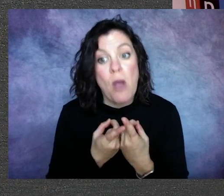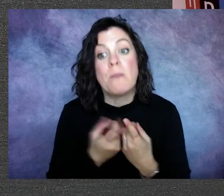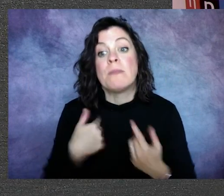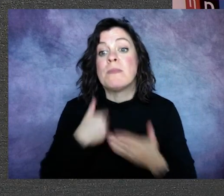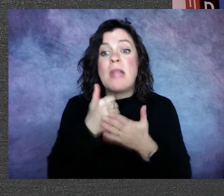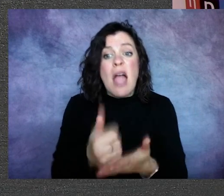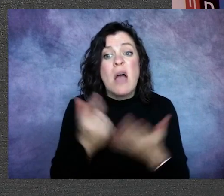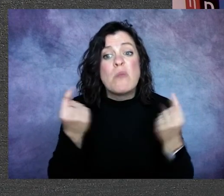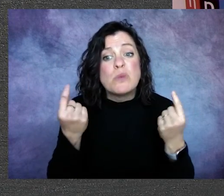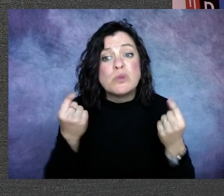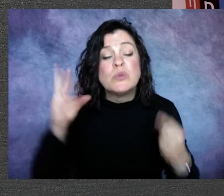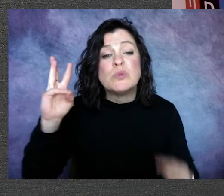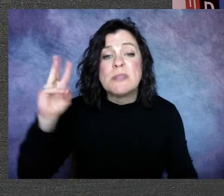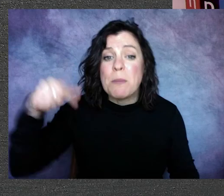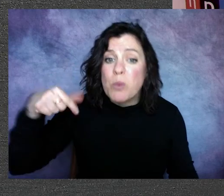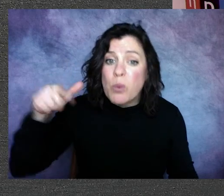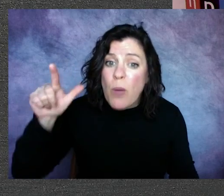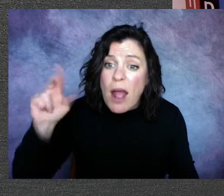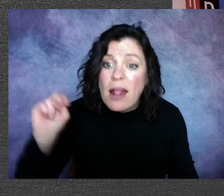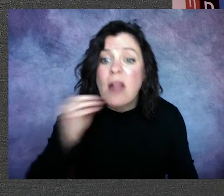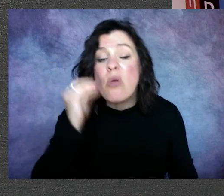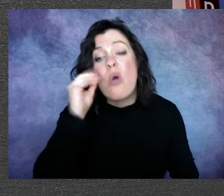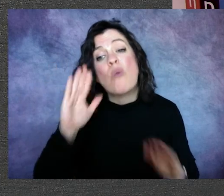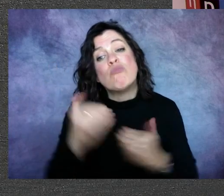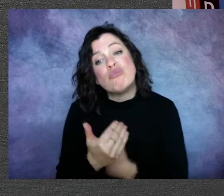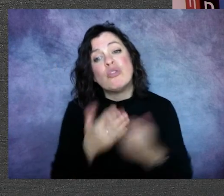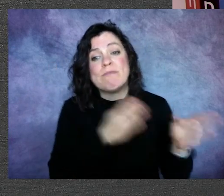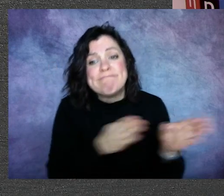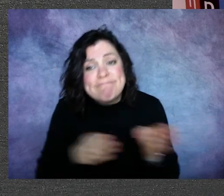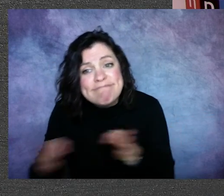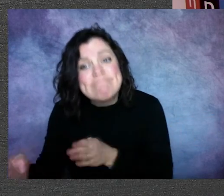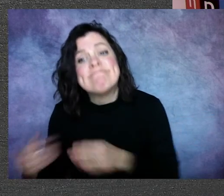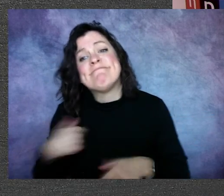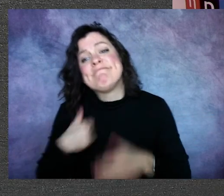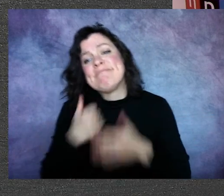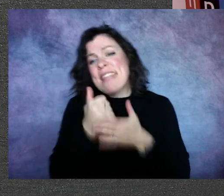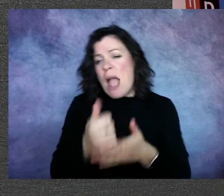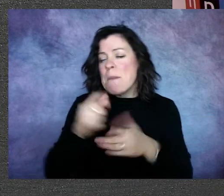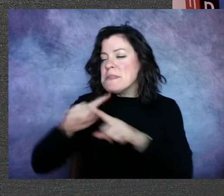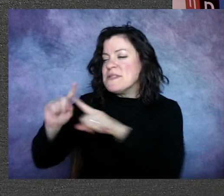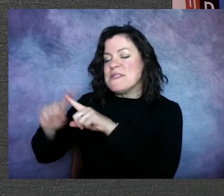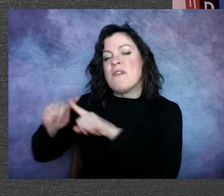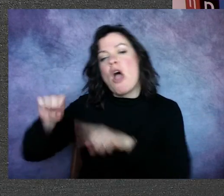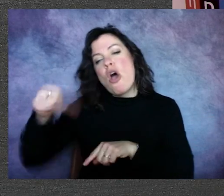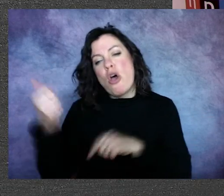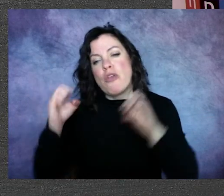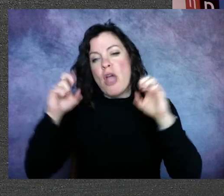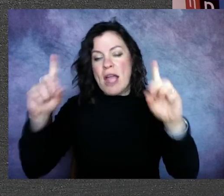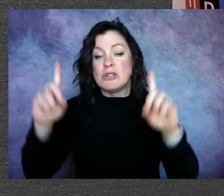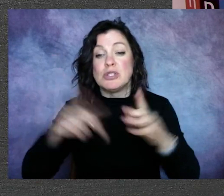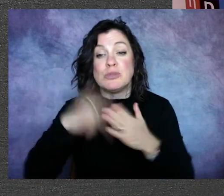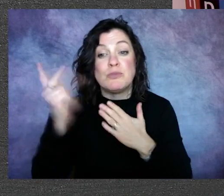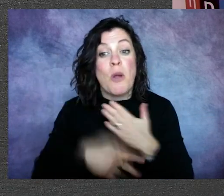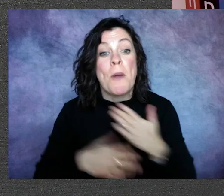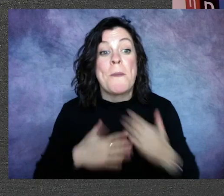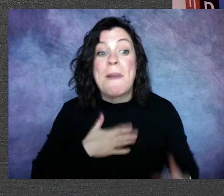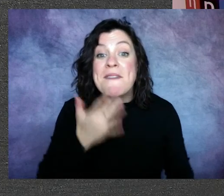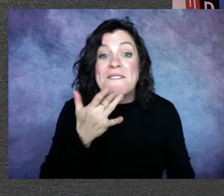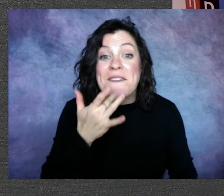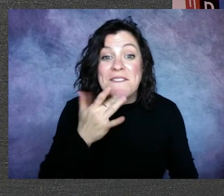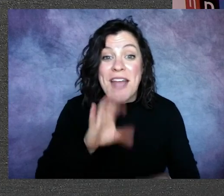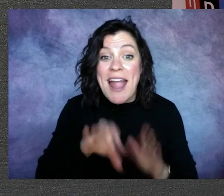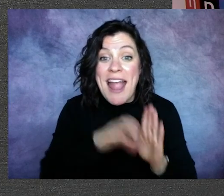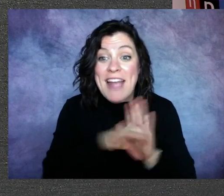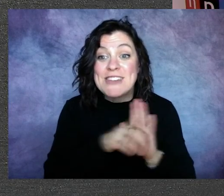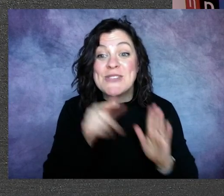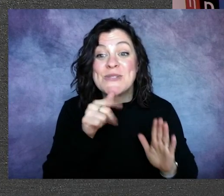the WQLN Homeroom episodes, and I also help with other education programs. My favorite PBS Kids friend